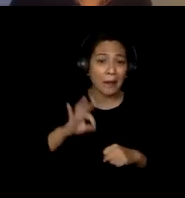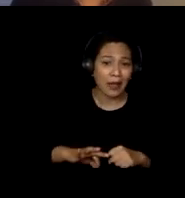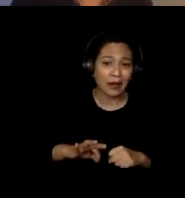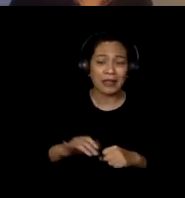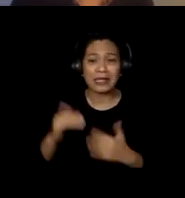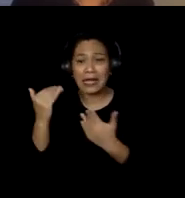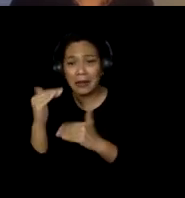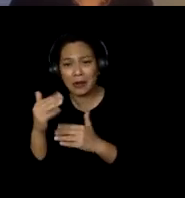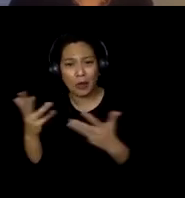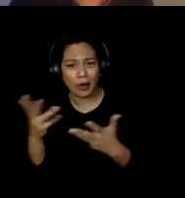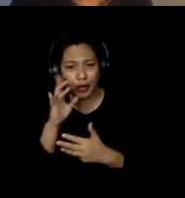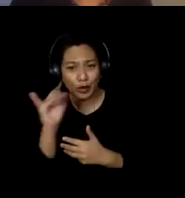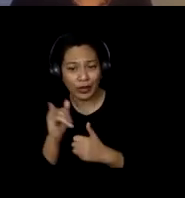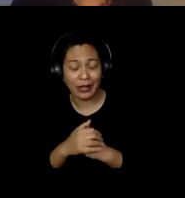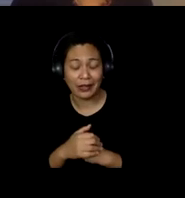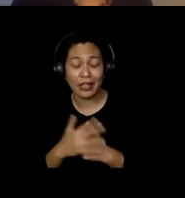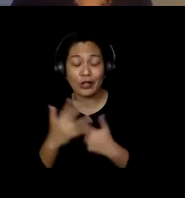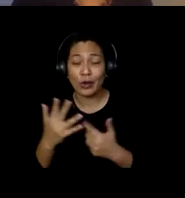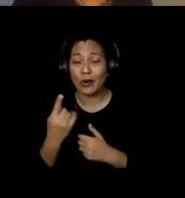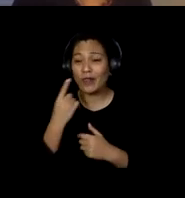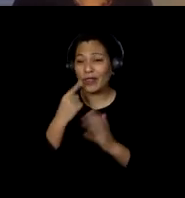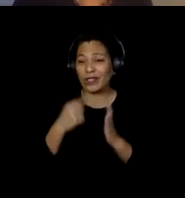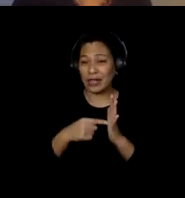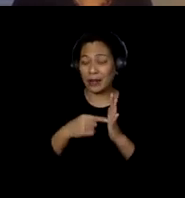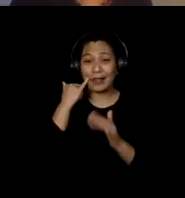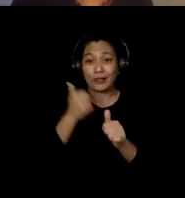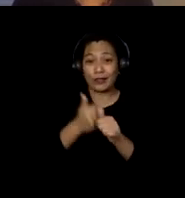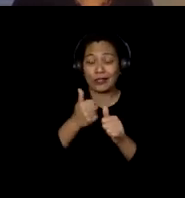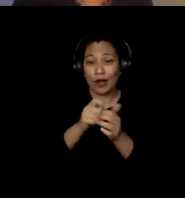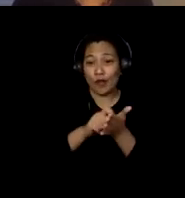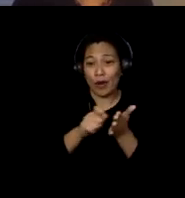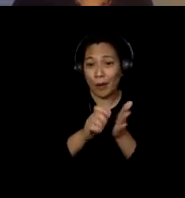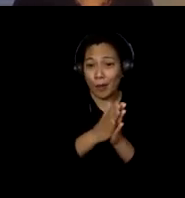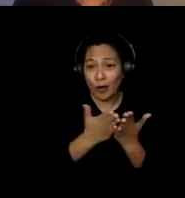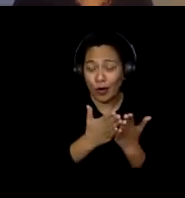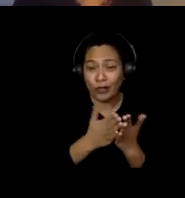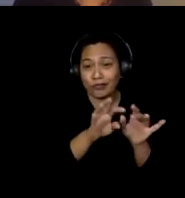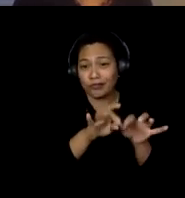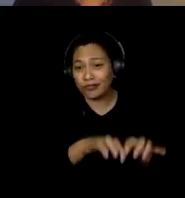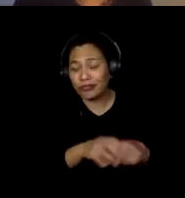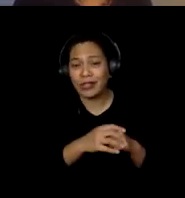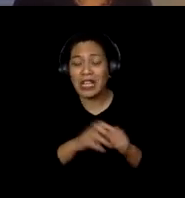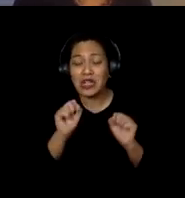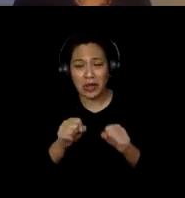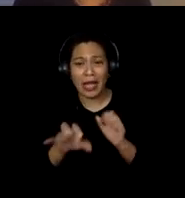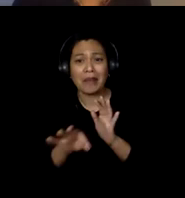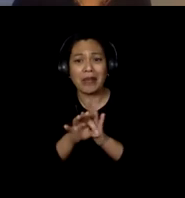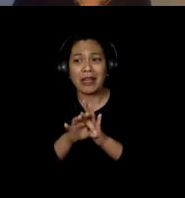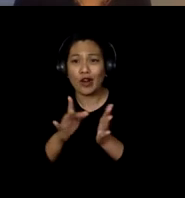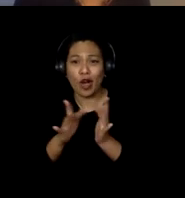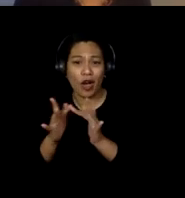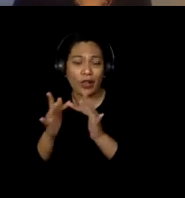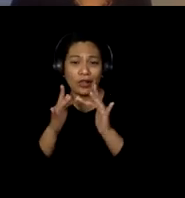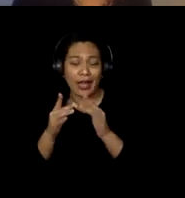So one point I'd like to make, like for example, if you're a book author, you could choose to use an online distributor that has